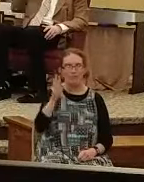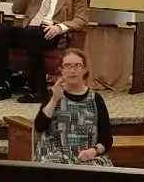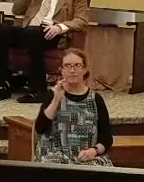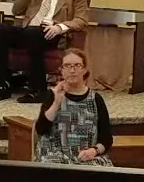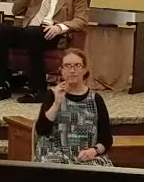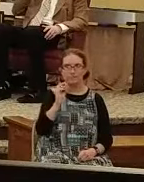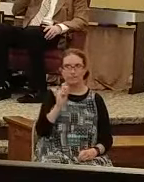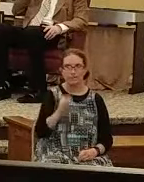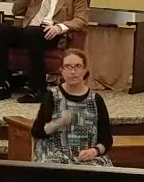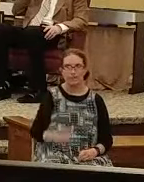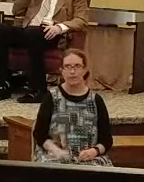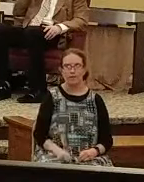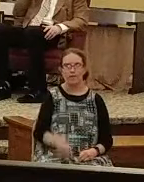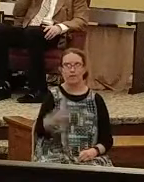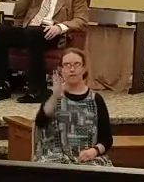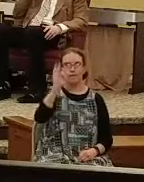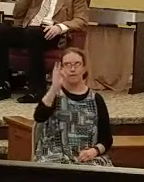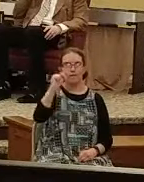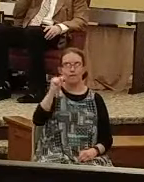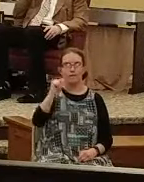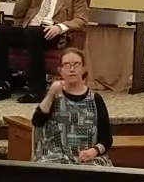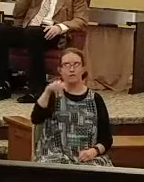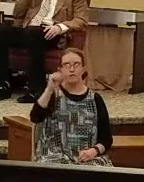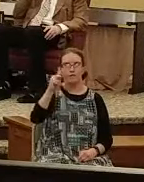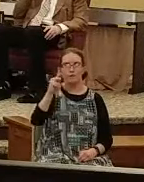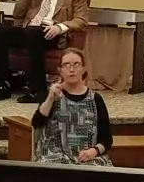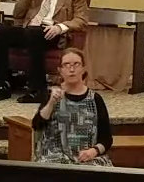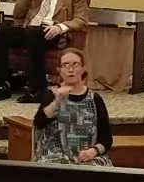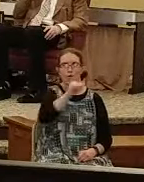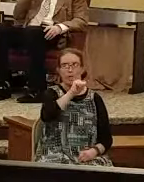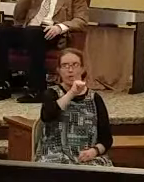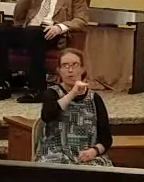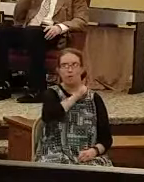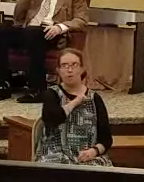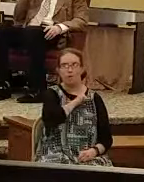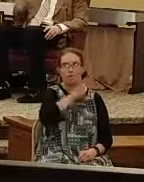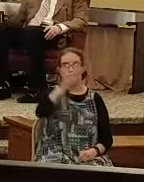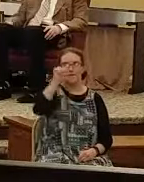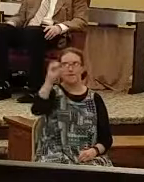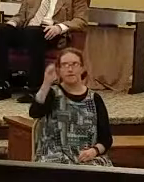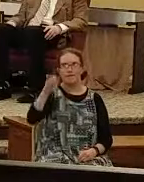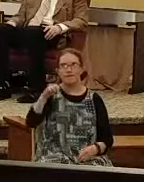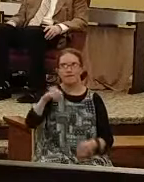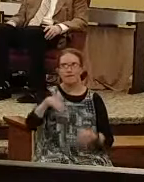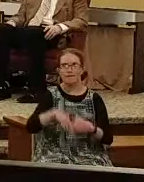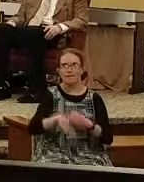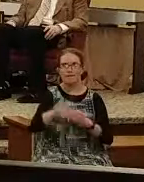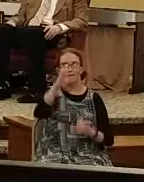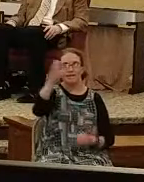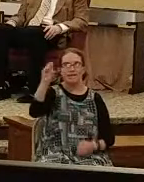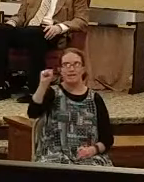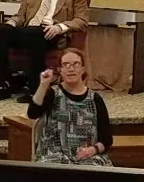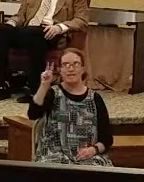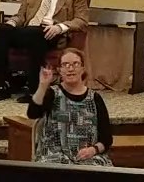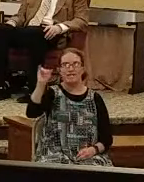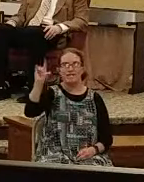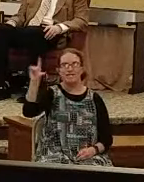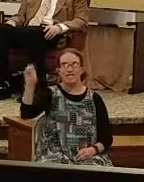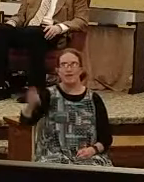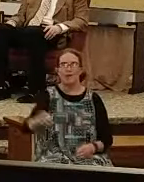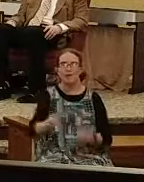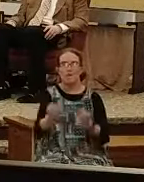but Fort Polk Army Base, or military base, it's an army base there, is there in Leesville, and it's